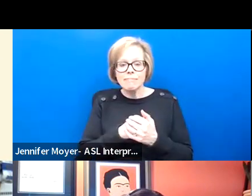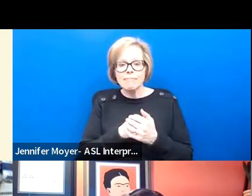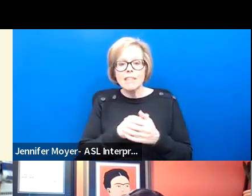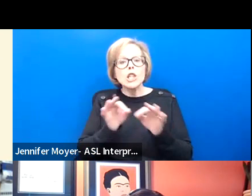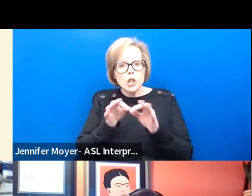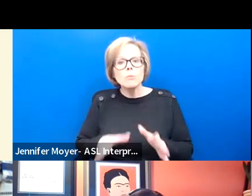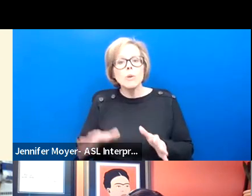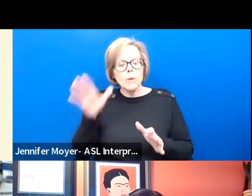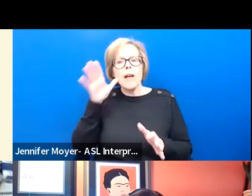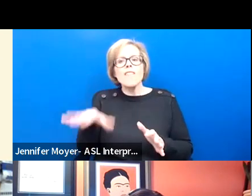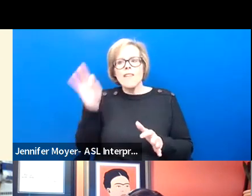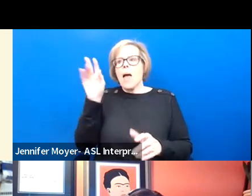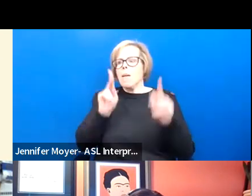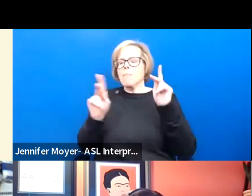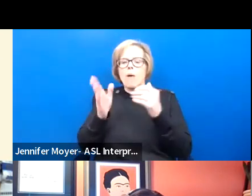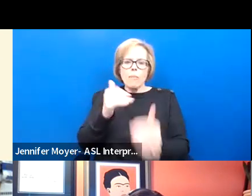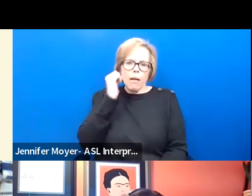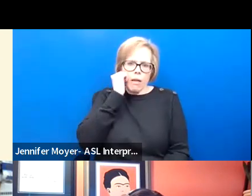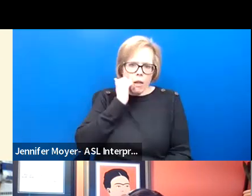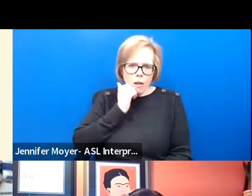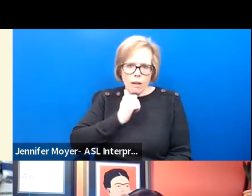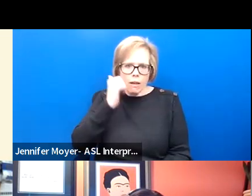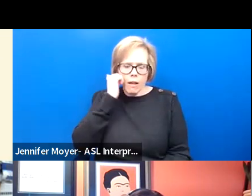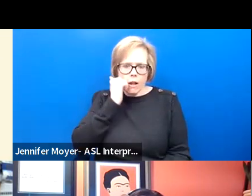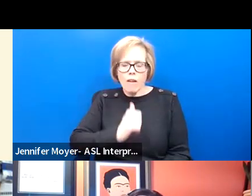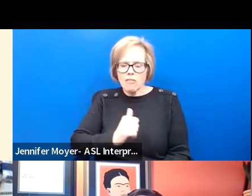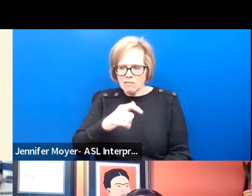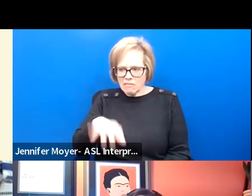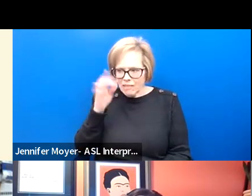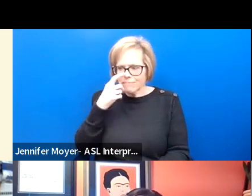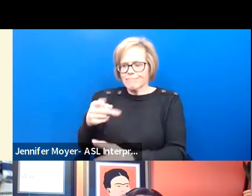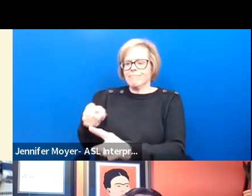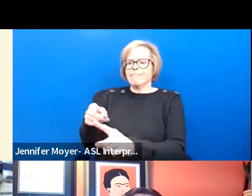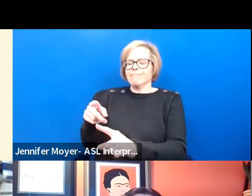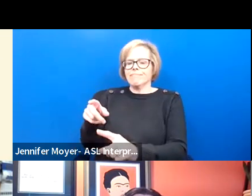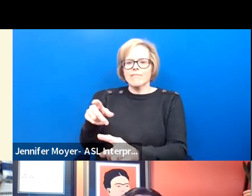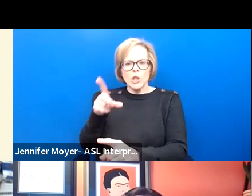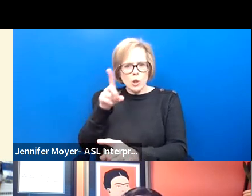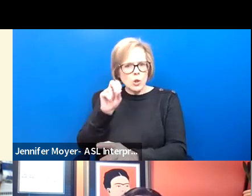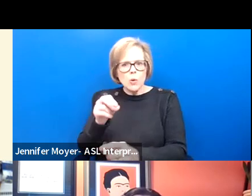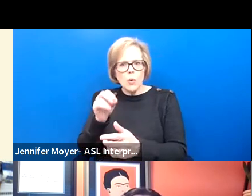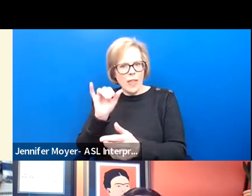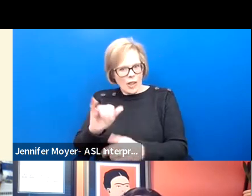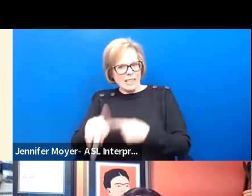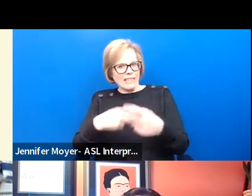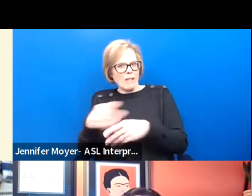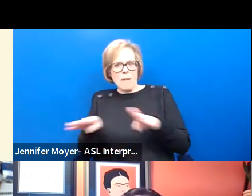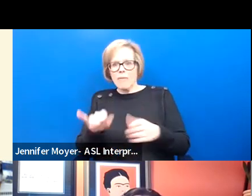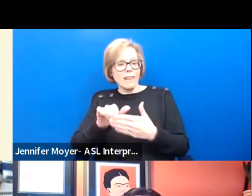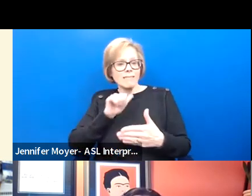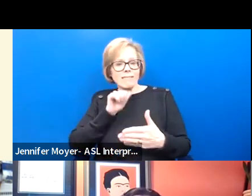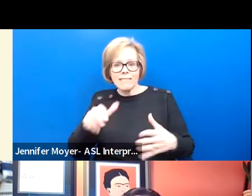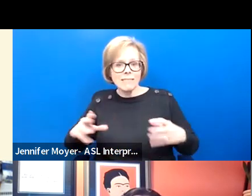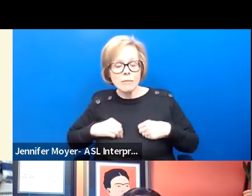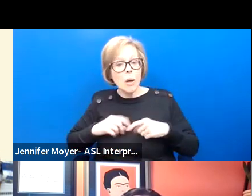interpreters would find people almost on a daily basis doing things like this that were totally unacceptable. And